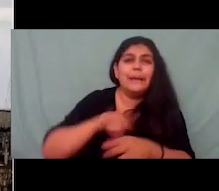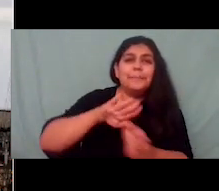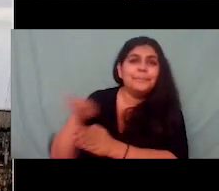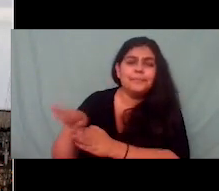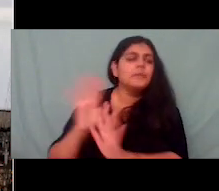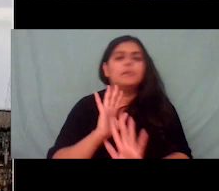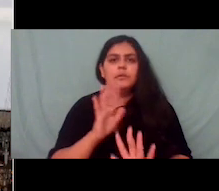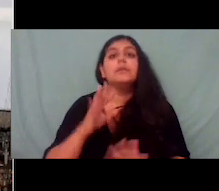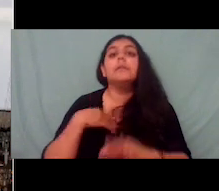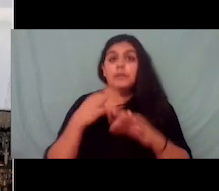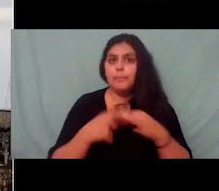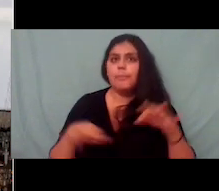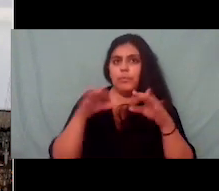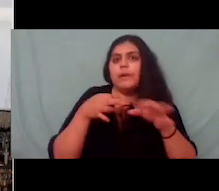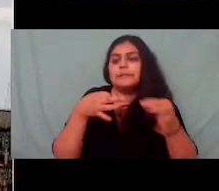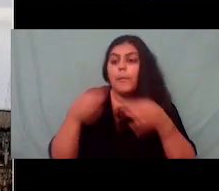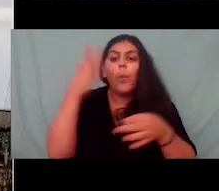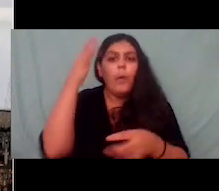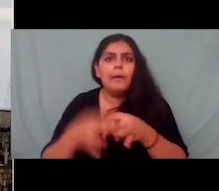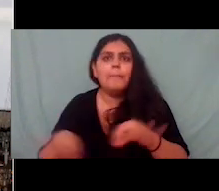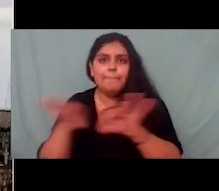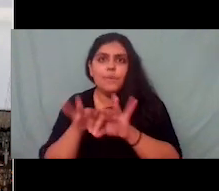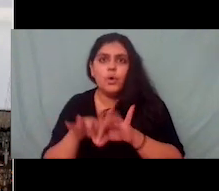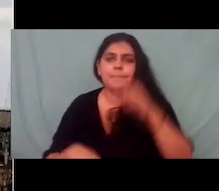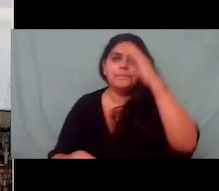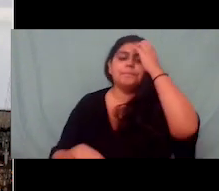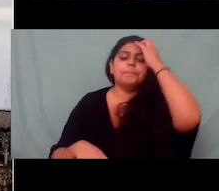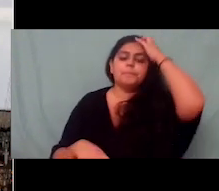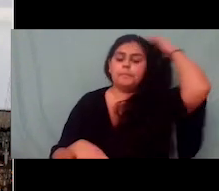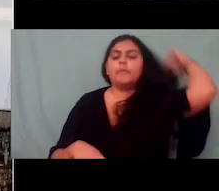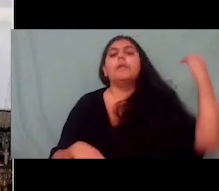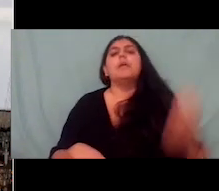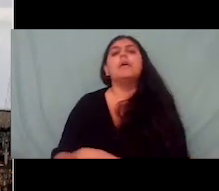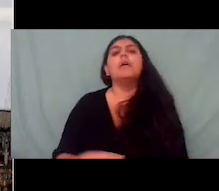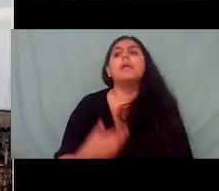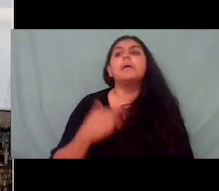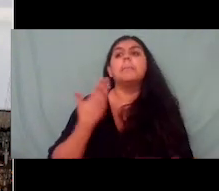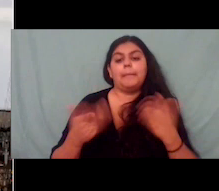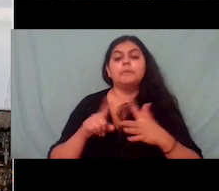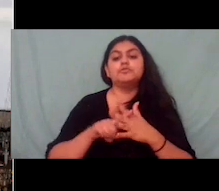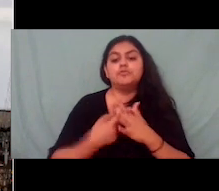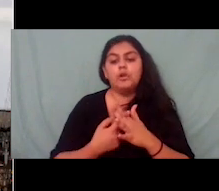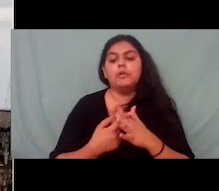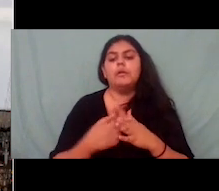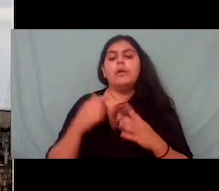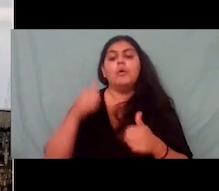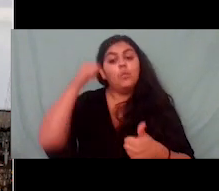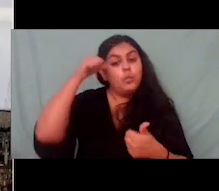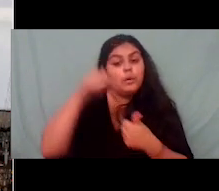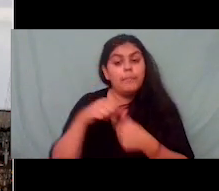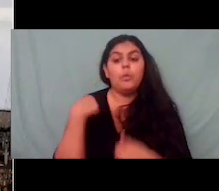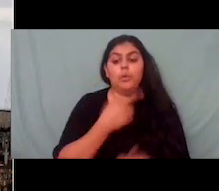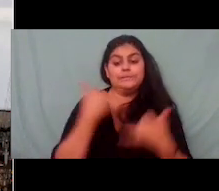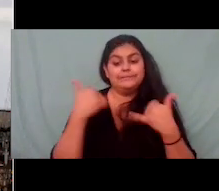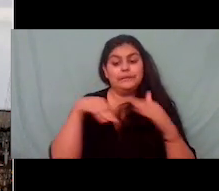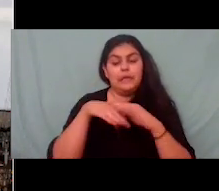that. And to start off, I'd like to maybe just take a few seconds to remember that we are still in August